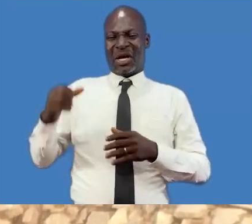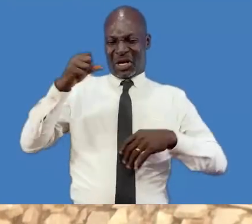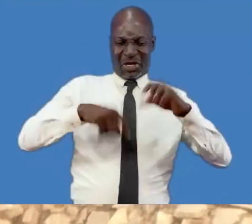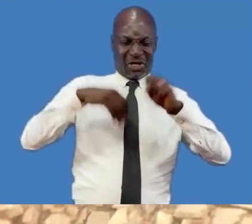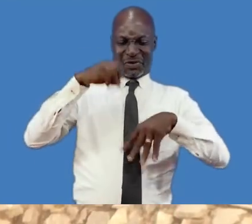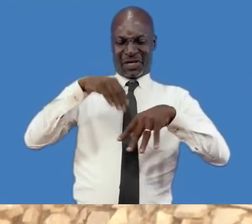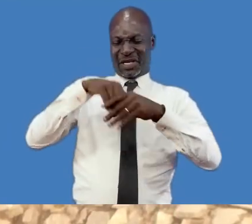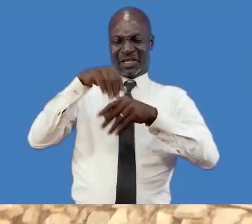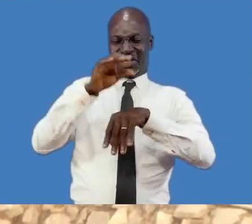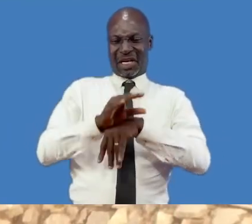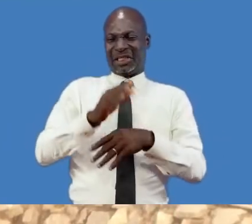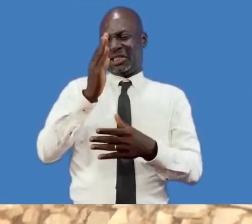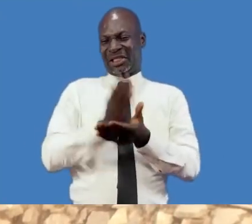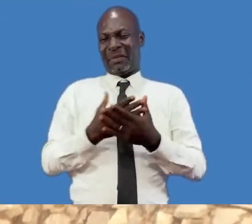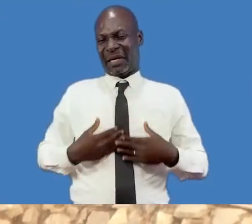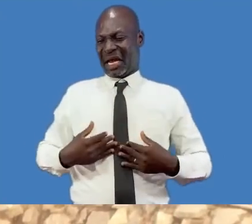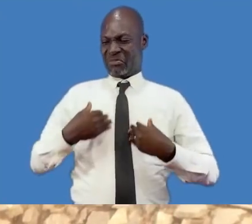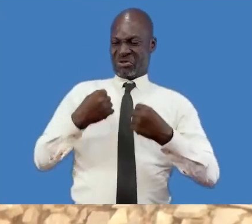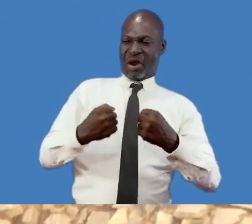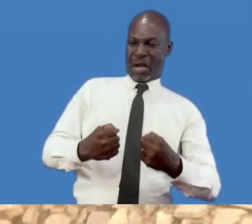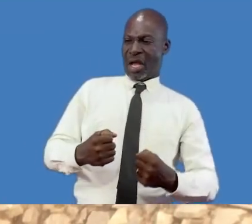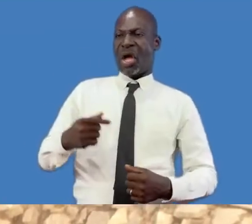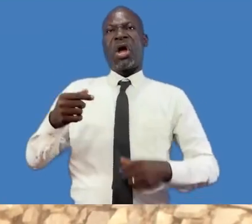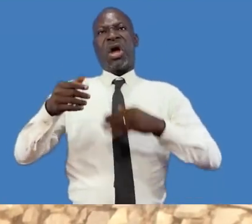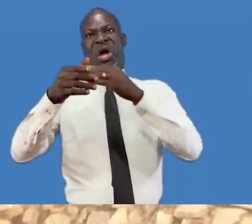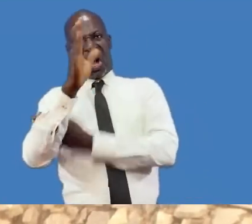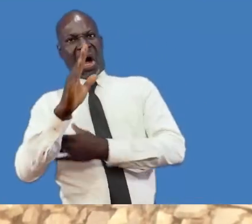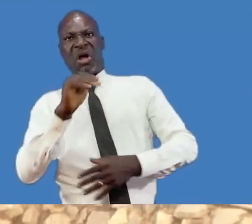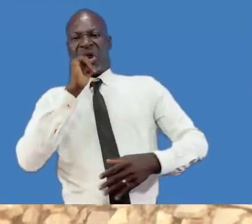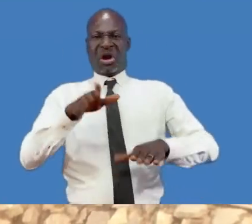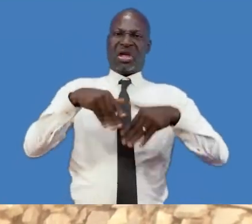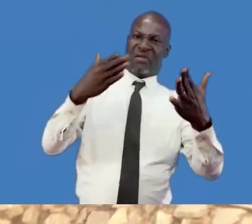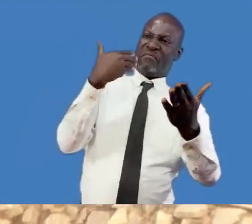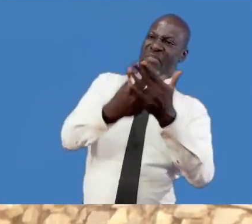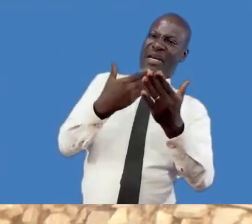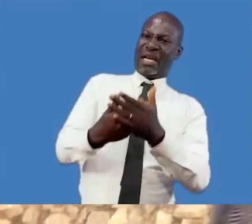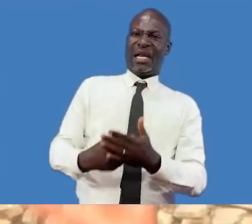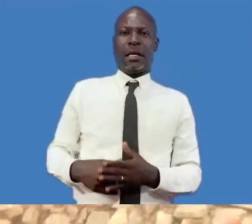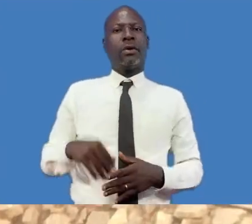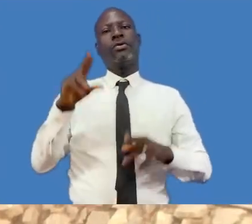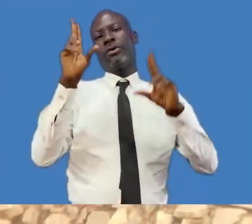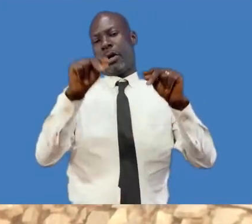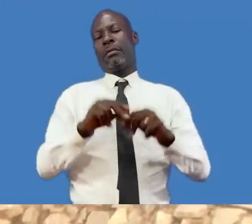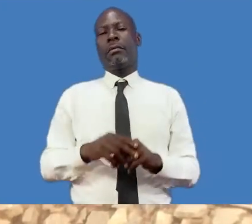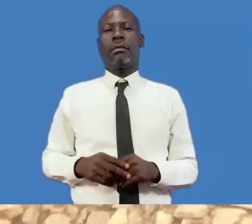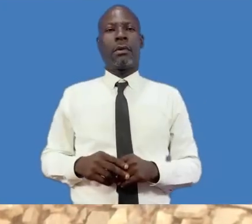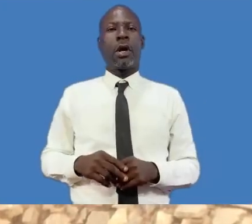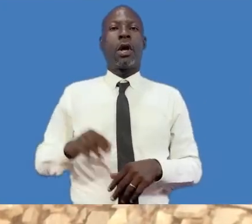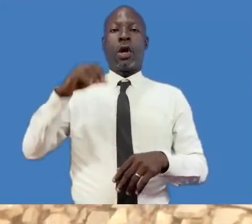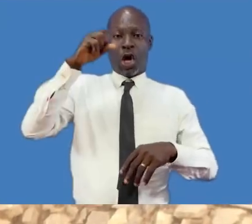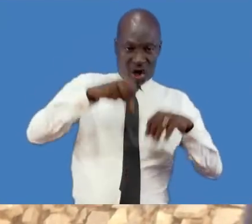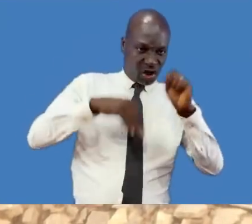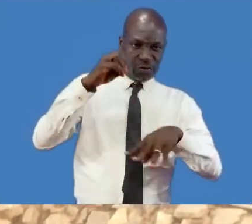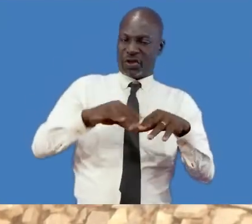tino aso de mwa, obit minya huwa ding, ana nyankopon yemfa sika nkoma nyango obia nka se diska koma nyame collection ayeto